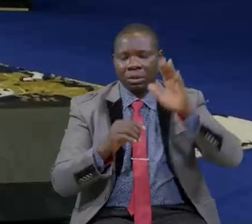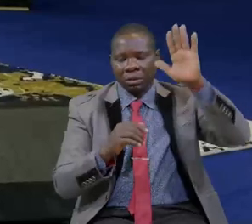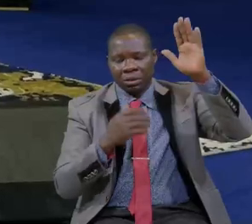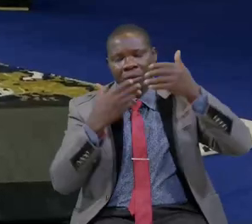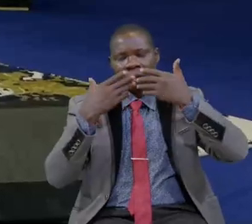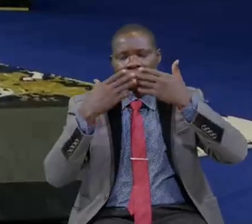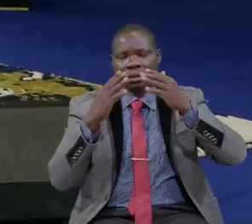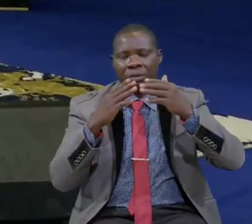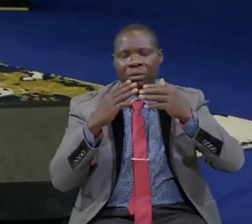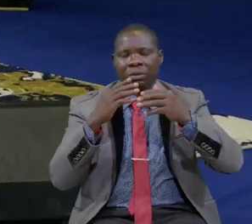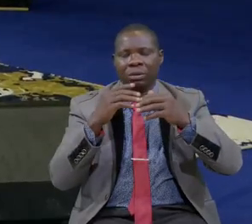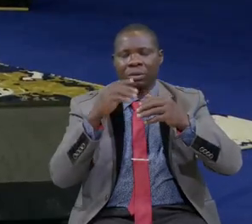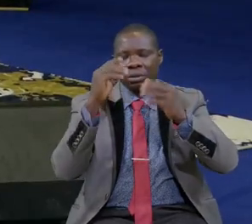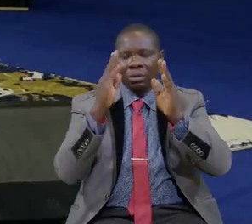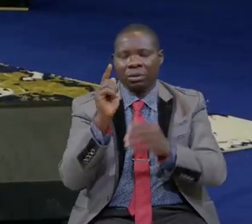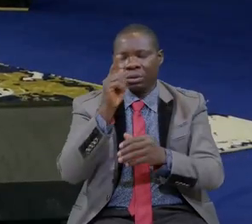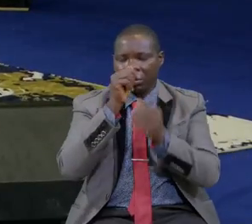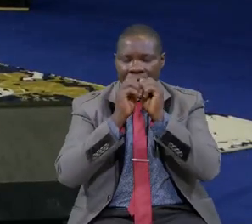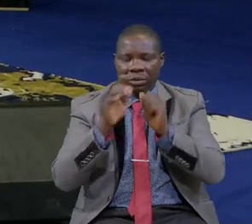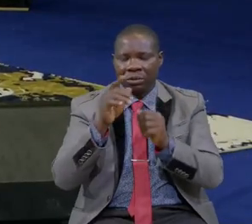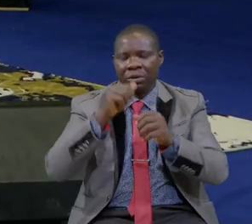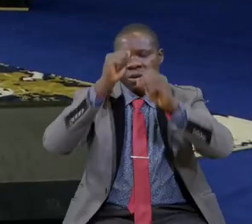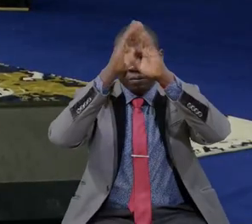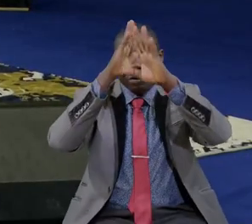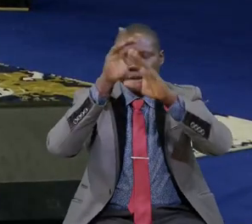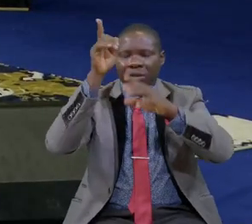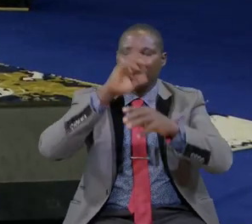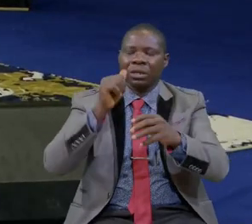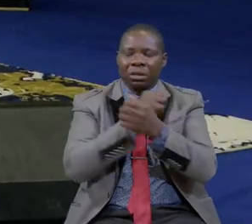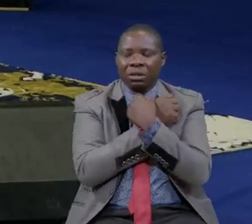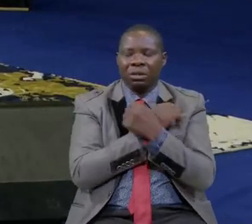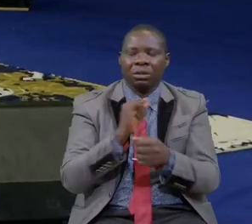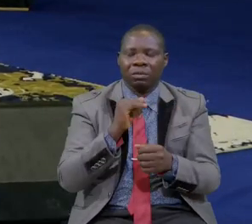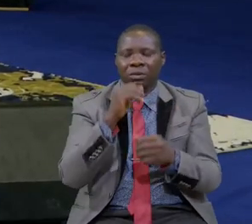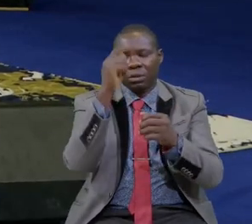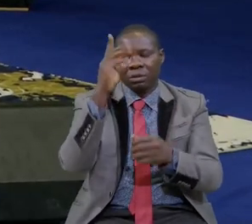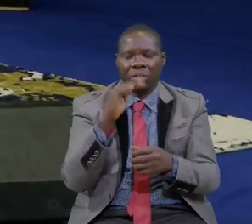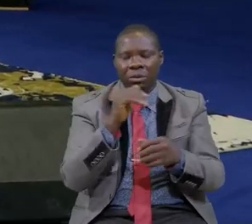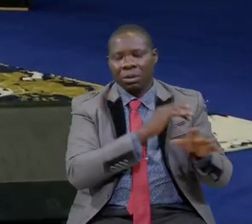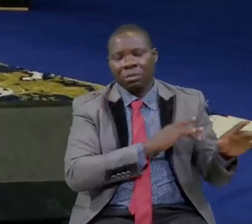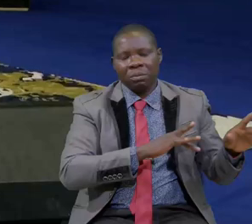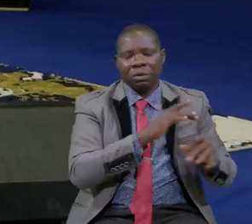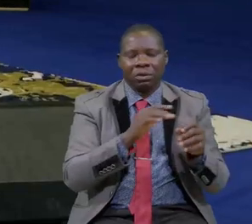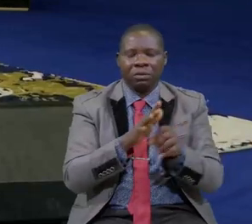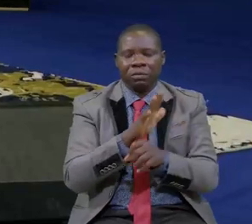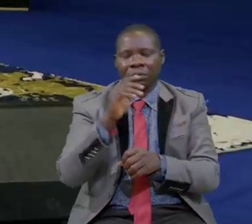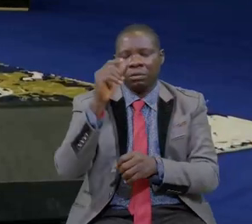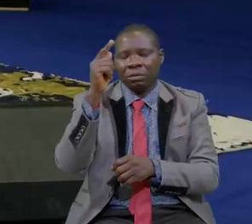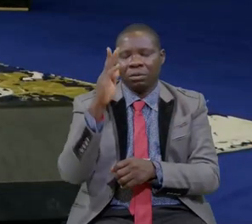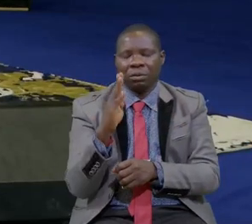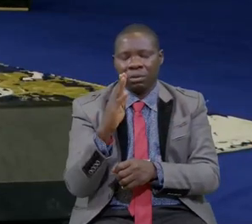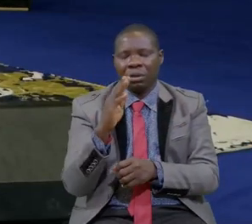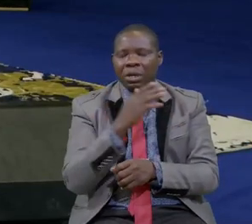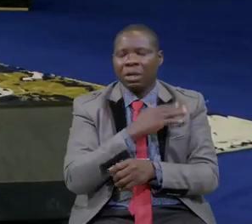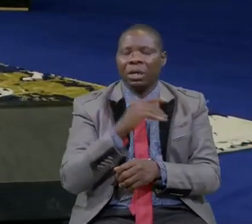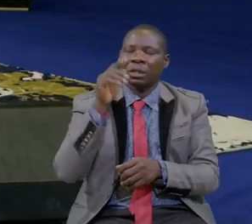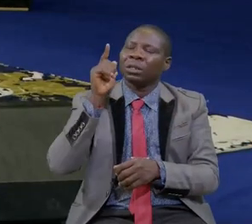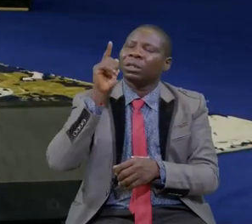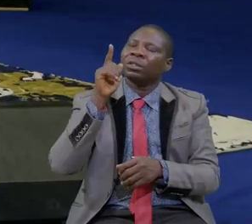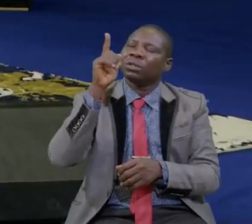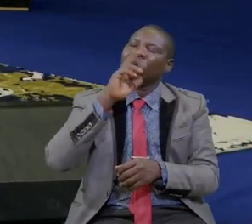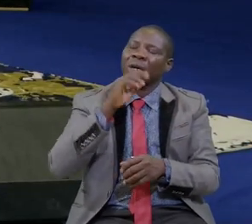Father, you're a loving God, compassionate God, merciful God. And you're merciful to